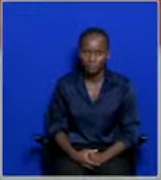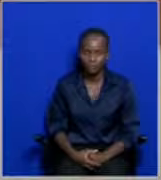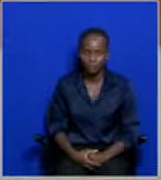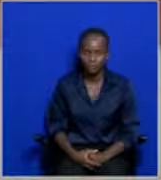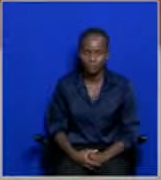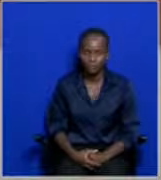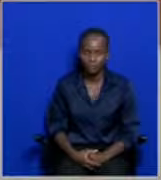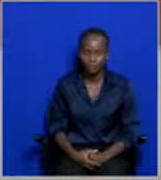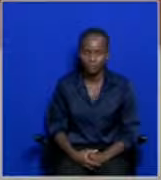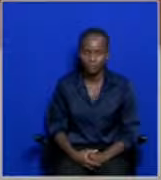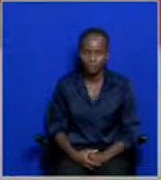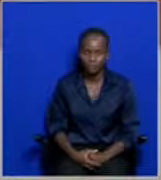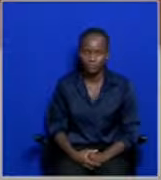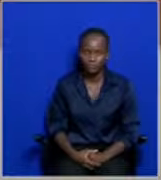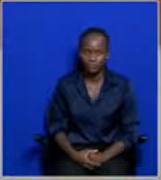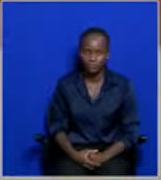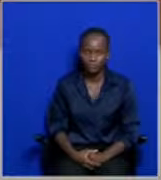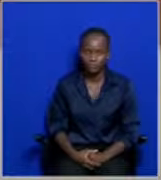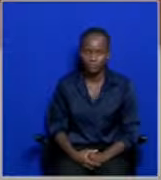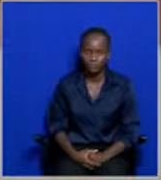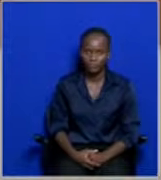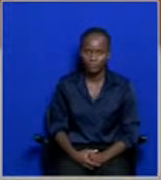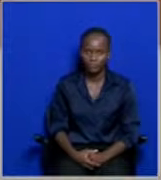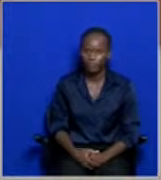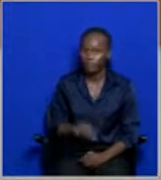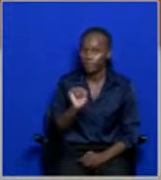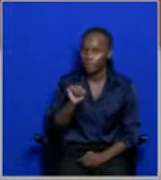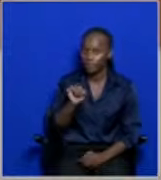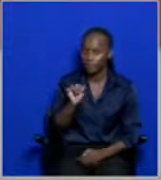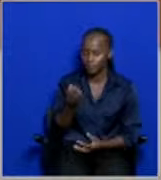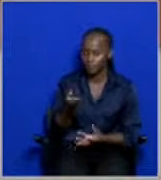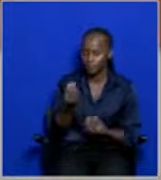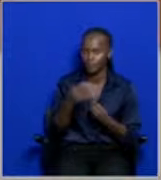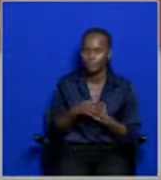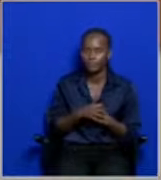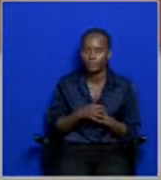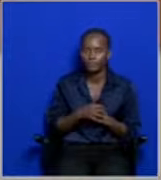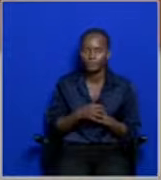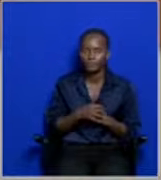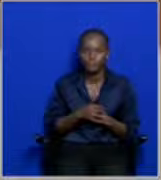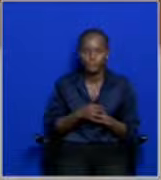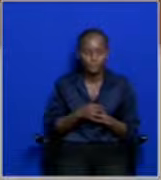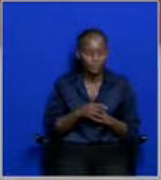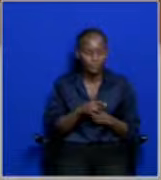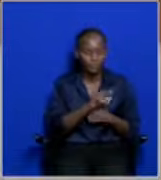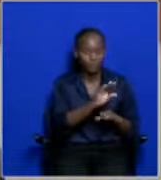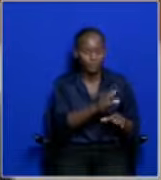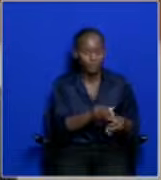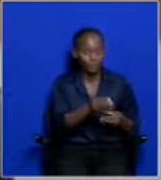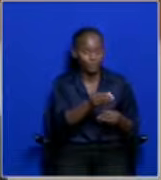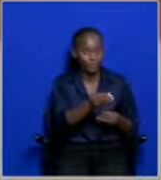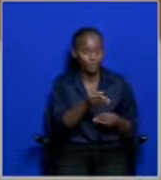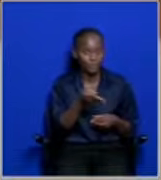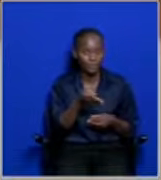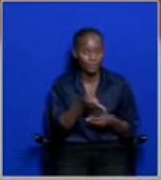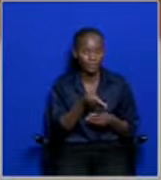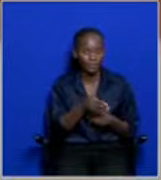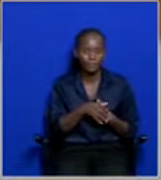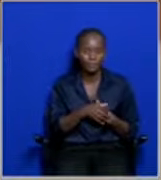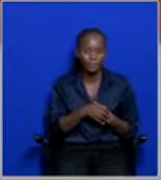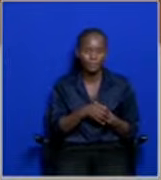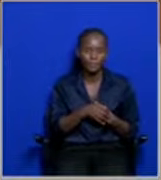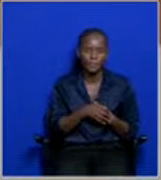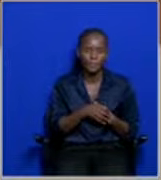Yes, I got it. And on this document, this statement, it doesn't have a warning